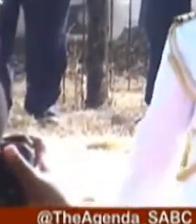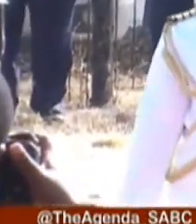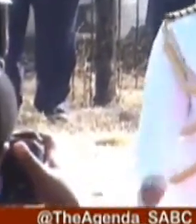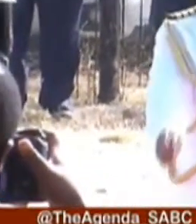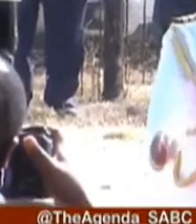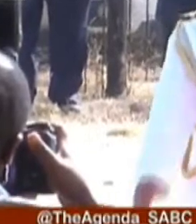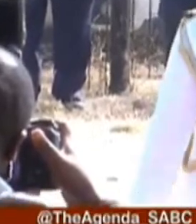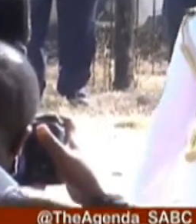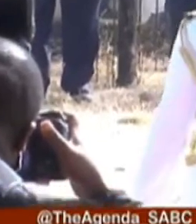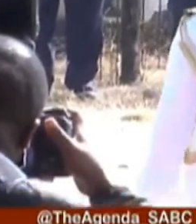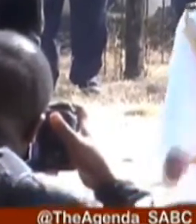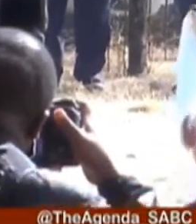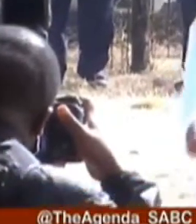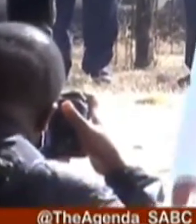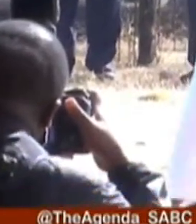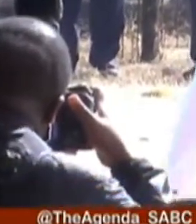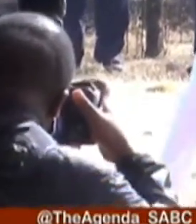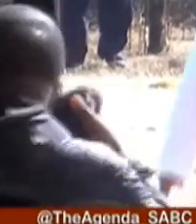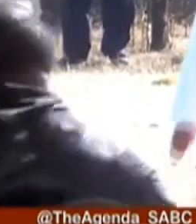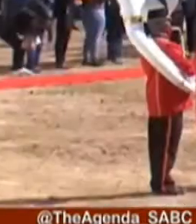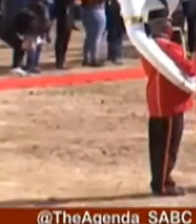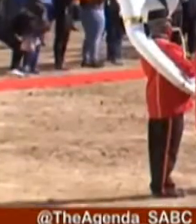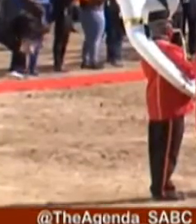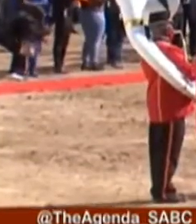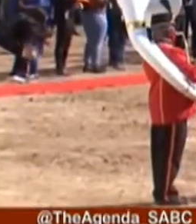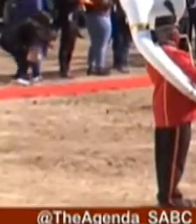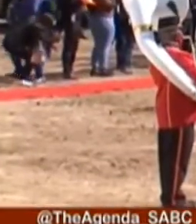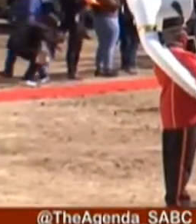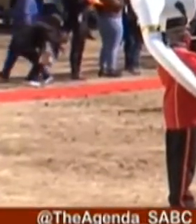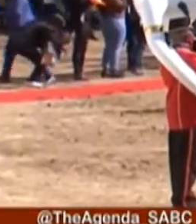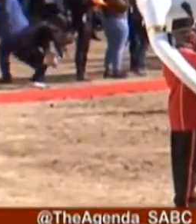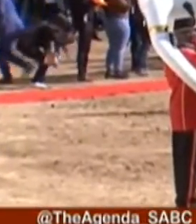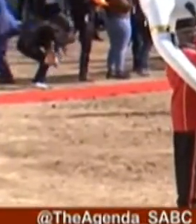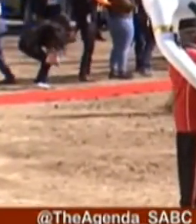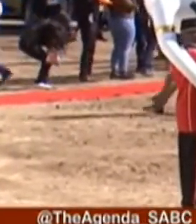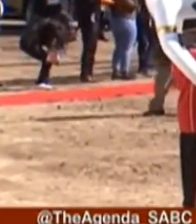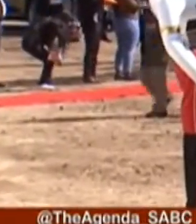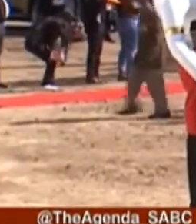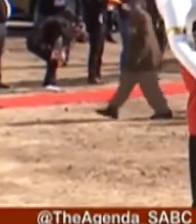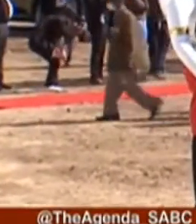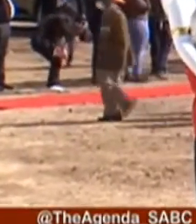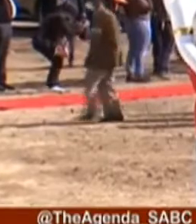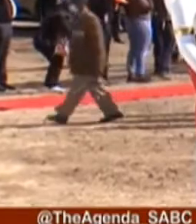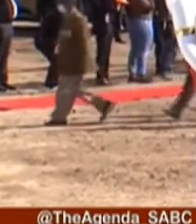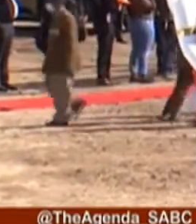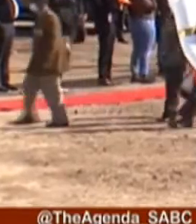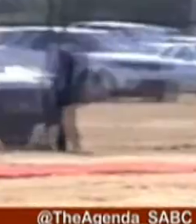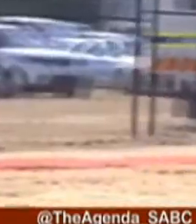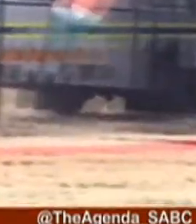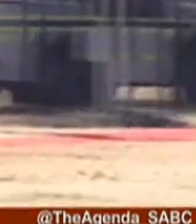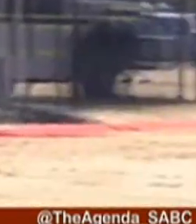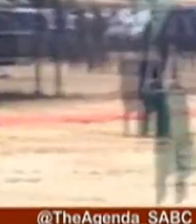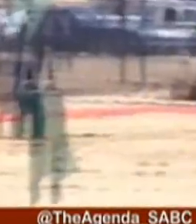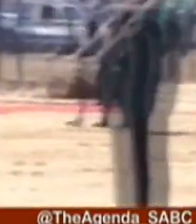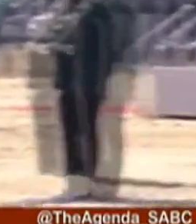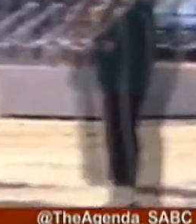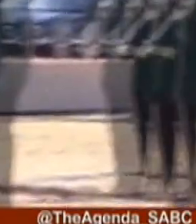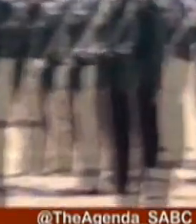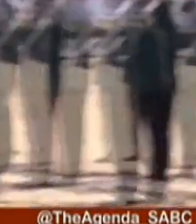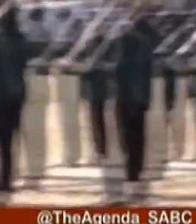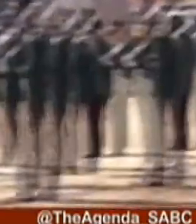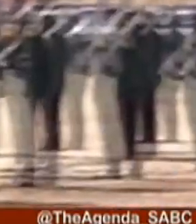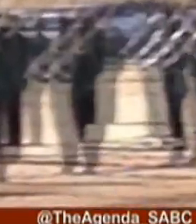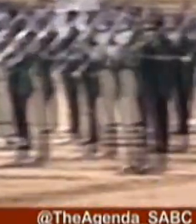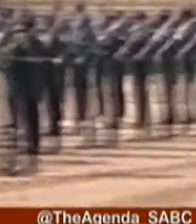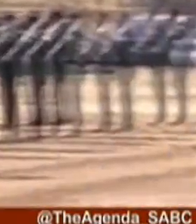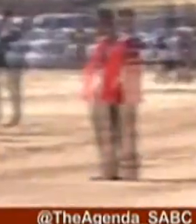the victims of COVID-19 and gender-based violence. This has